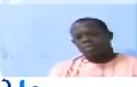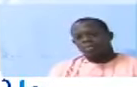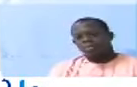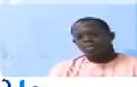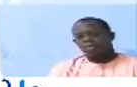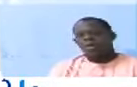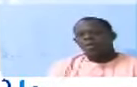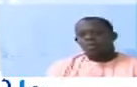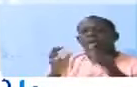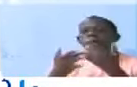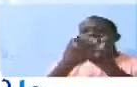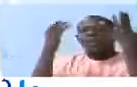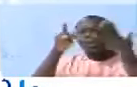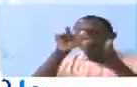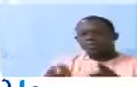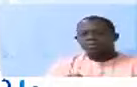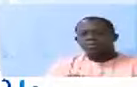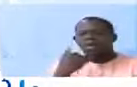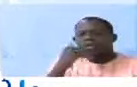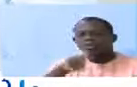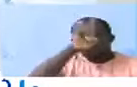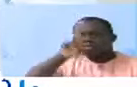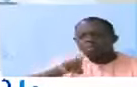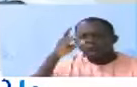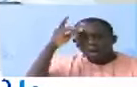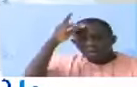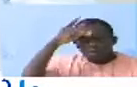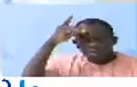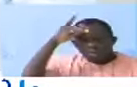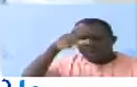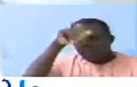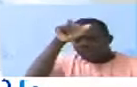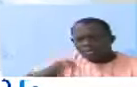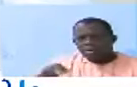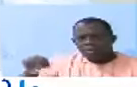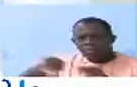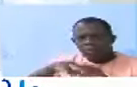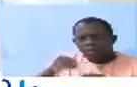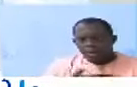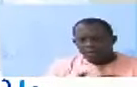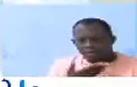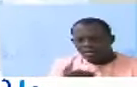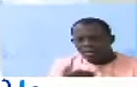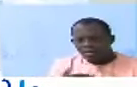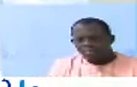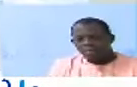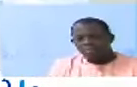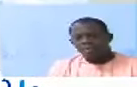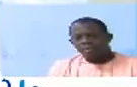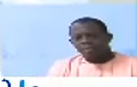Any politicians amongst them? Many other people. Alkonoje, politician or Balkonoje Leban?